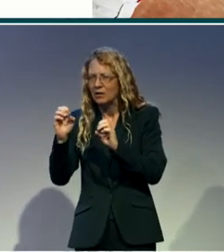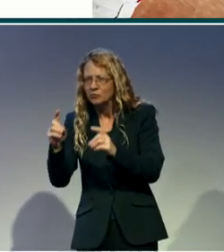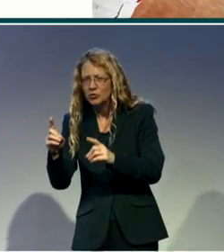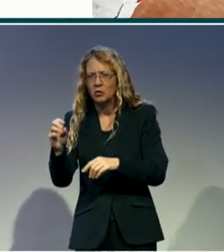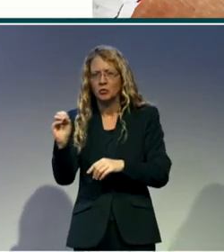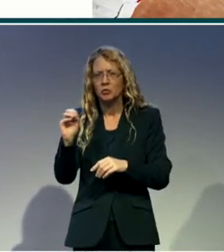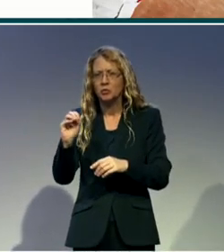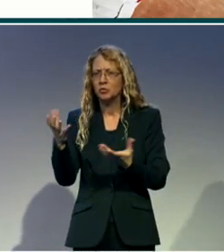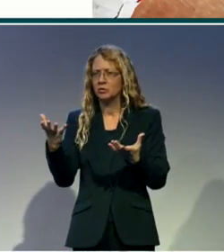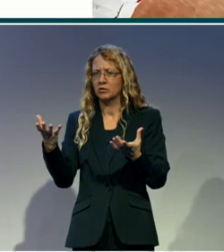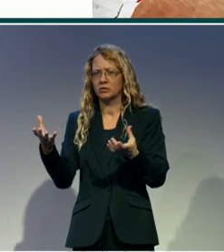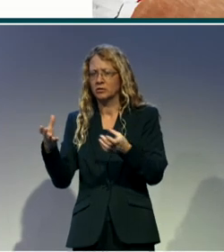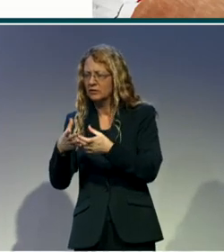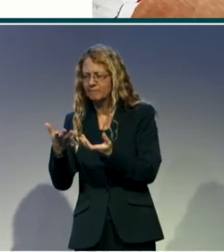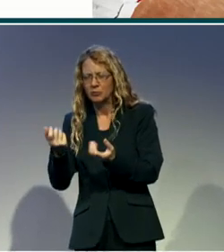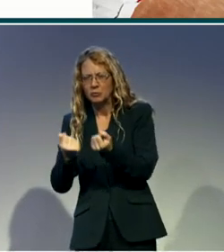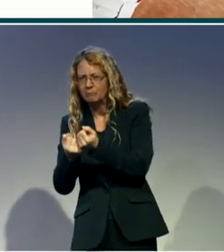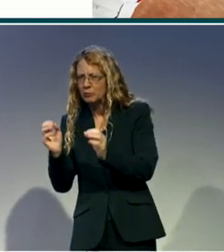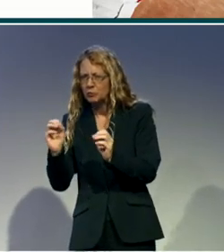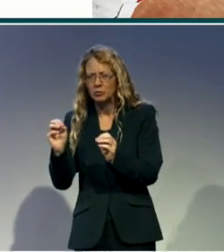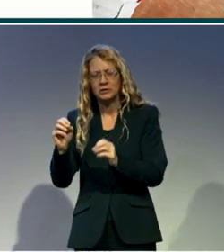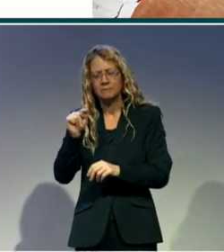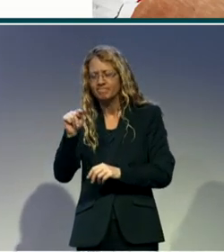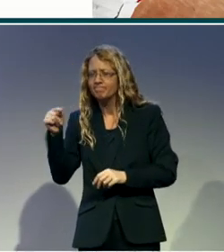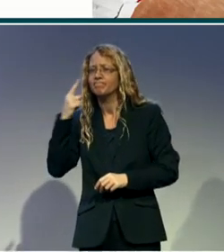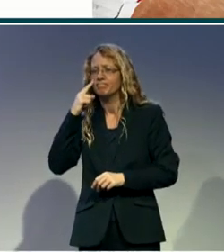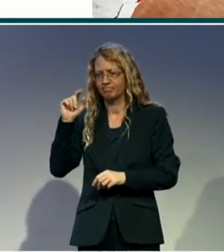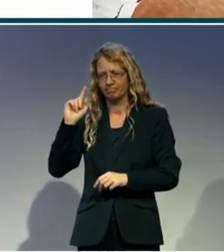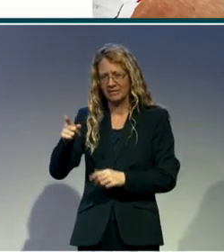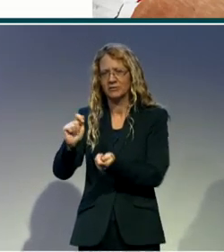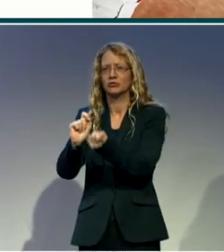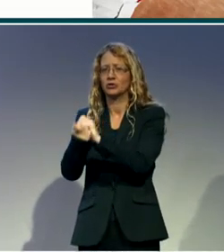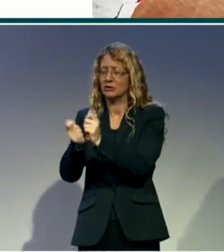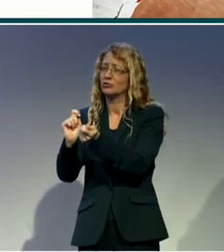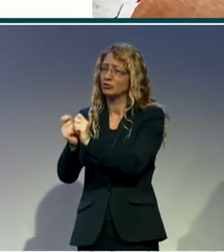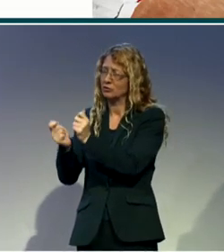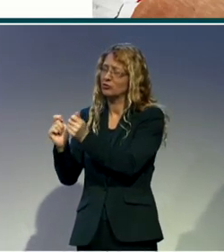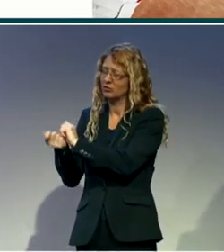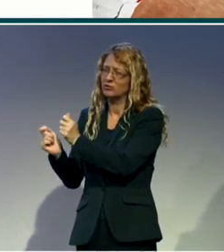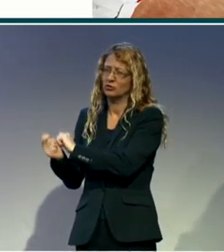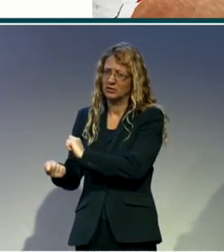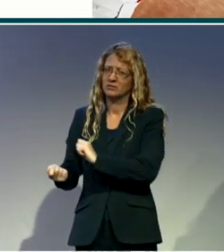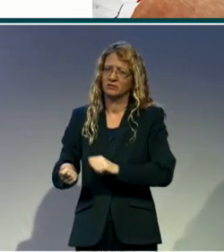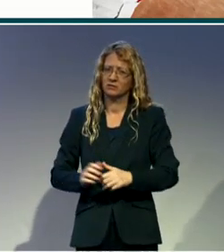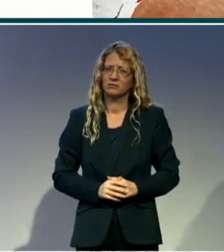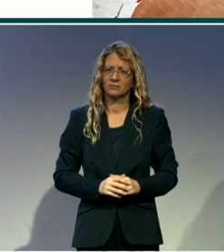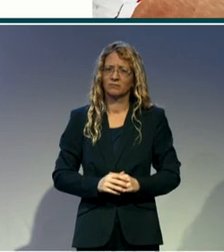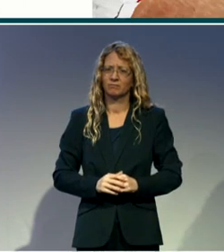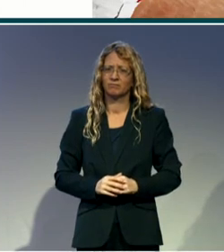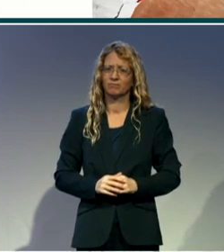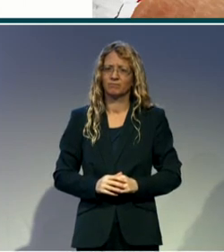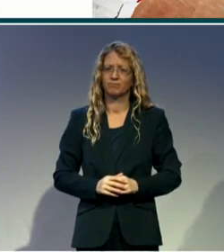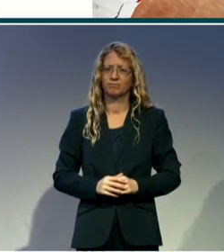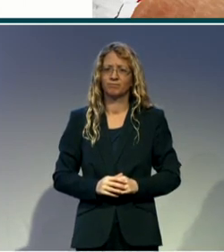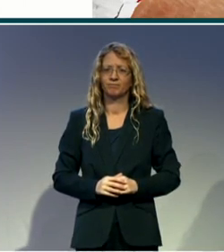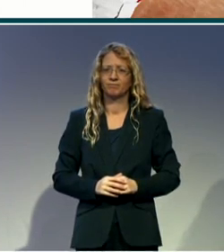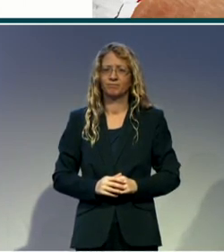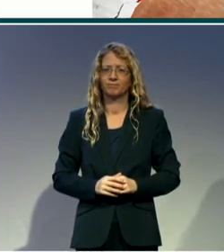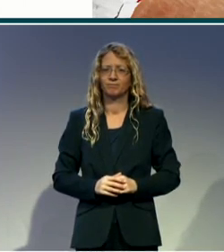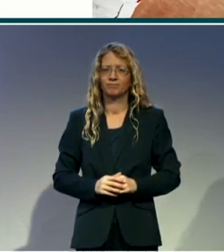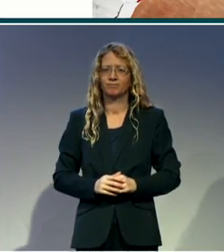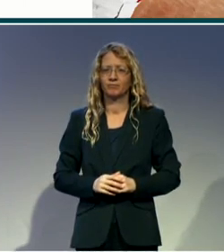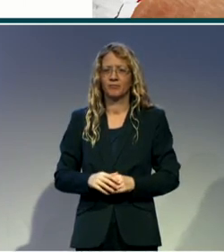political information. We also learned that while electoral commissions can produce generic, easy language